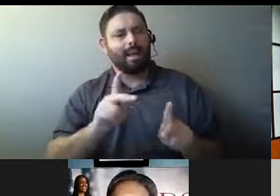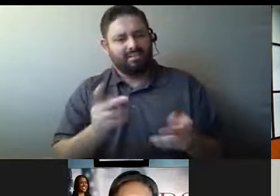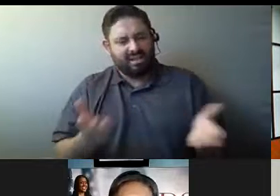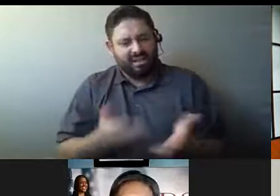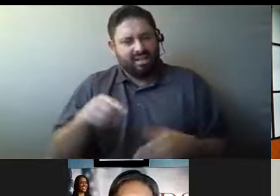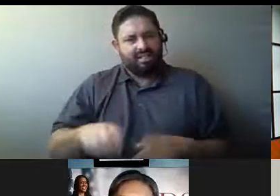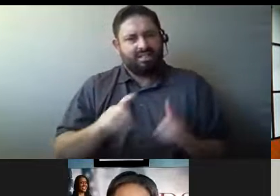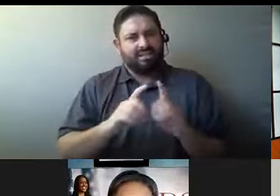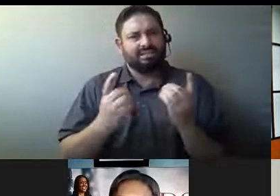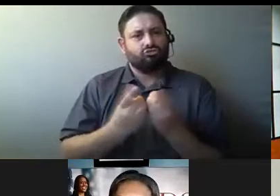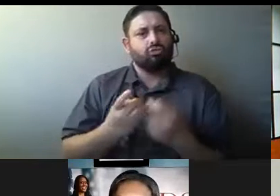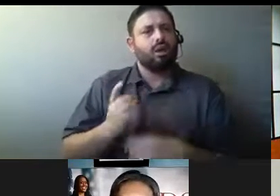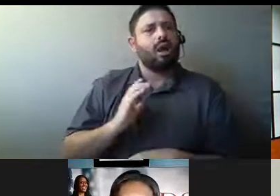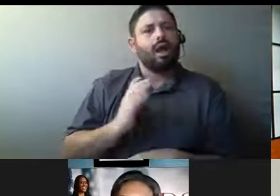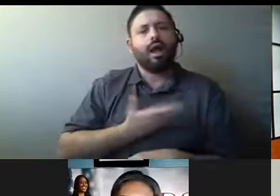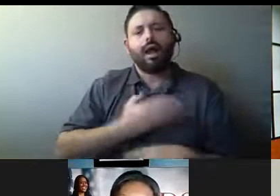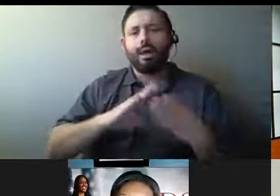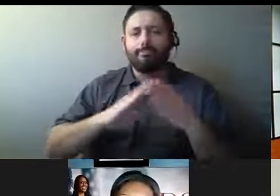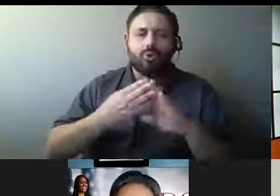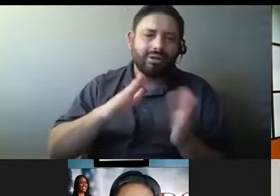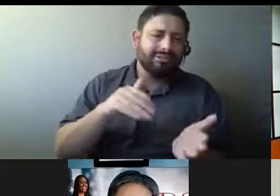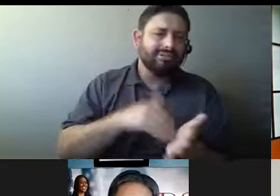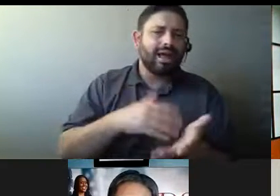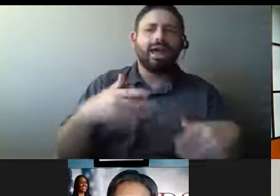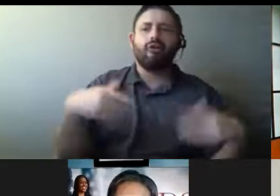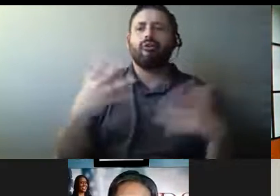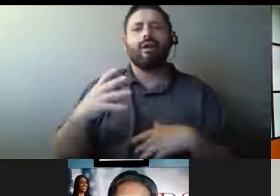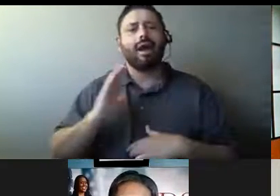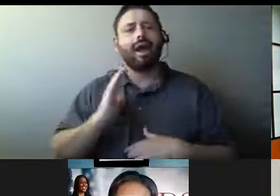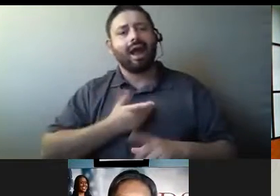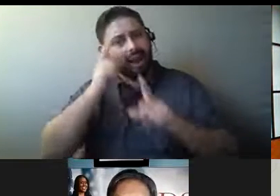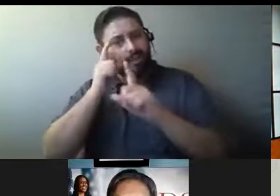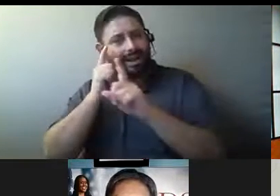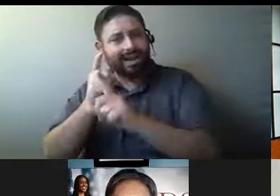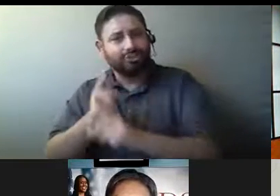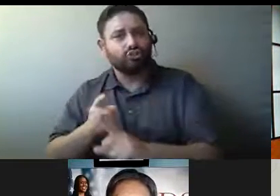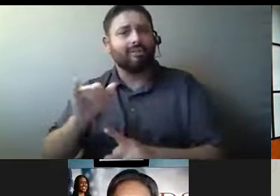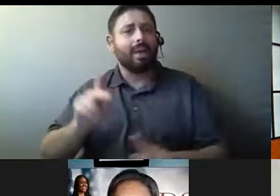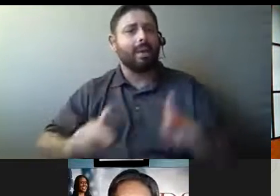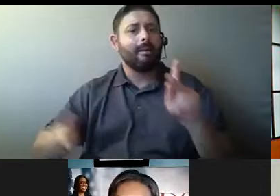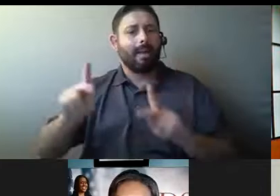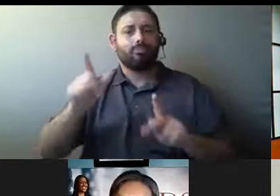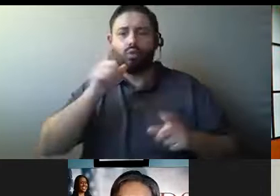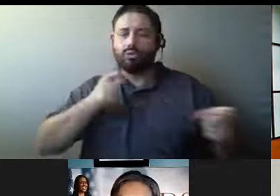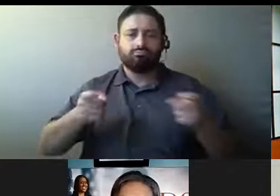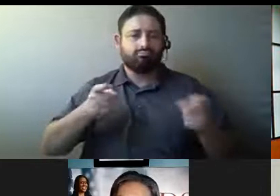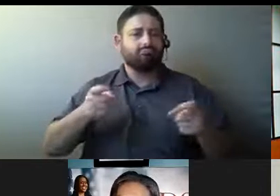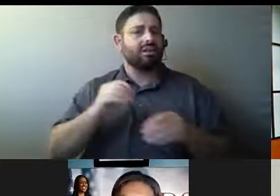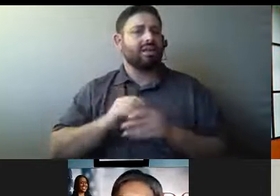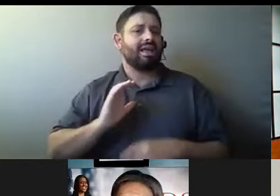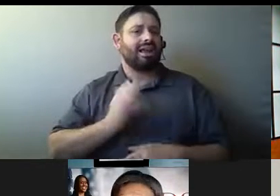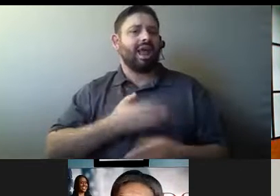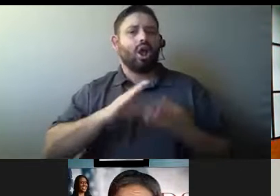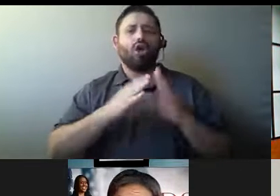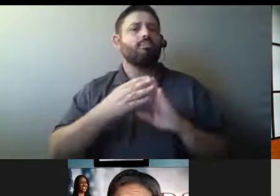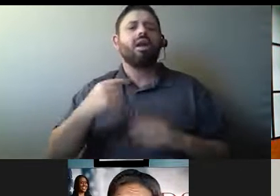our community centers, our initiatives that people are in charge of or heading up in our community. I'm